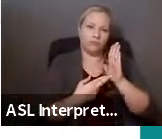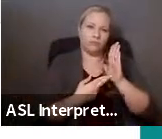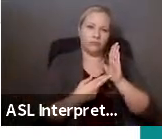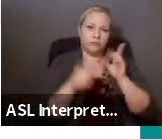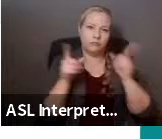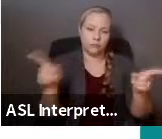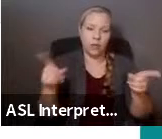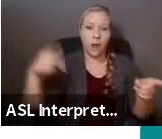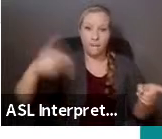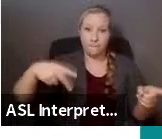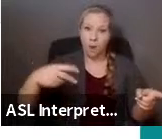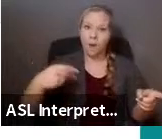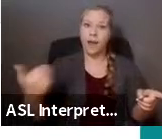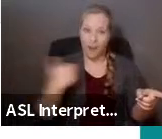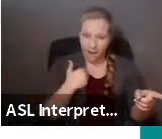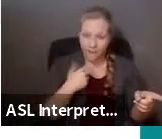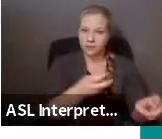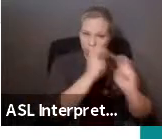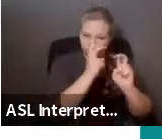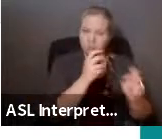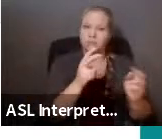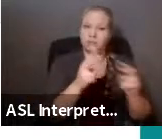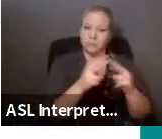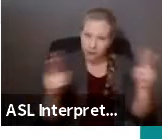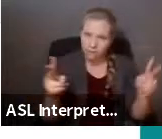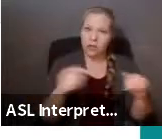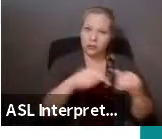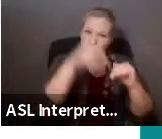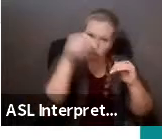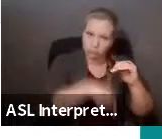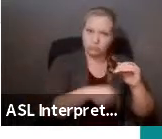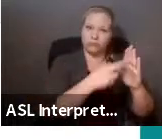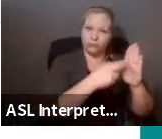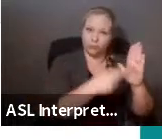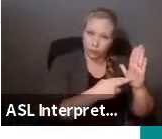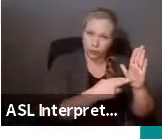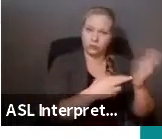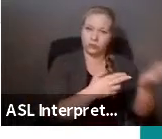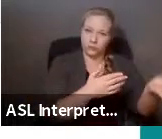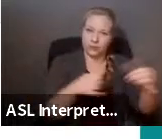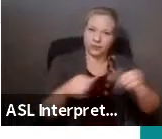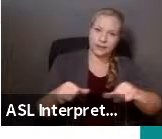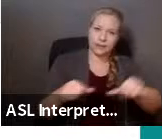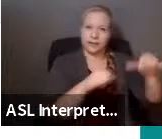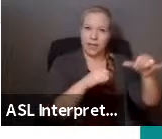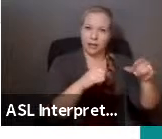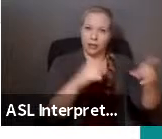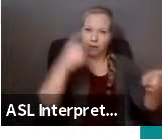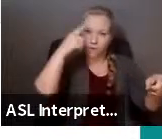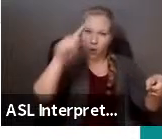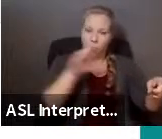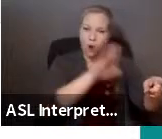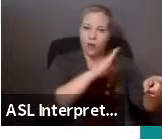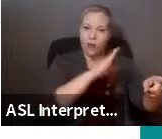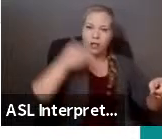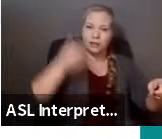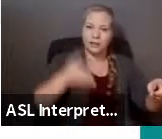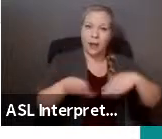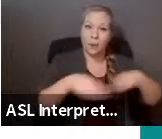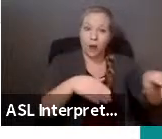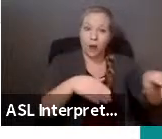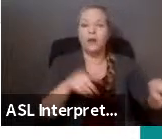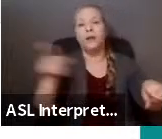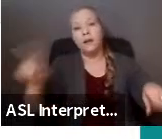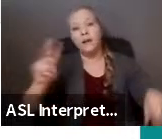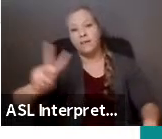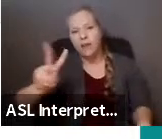pretty specific and robust sidewalk standards. In Vancouver, they're still kind of in development. And so we're